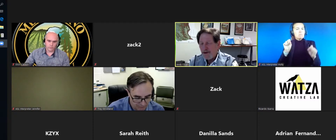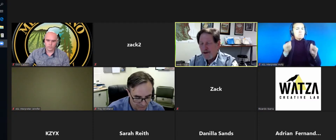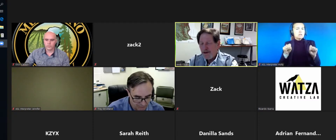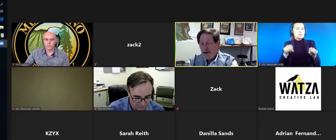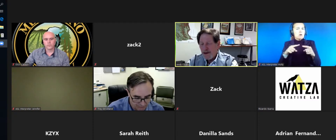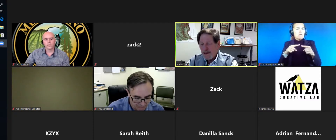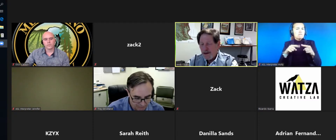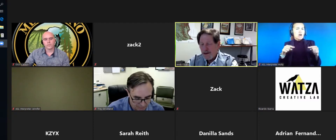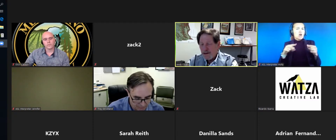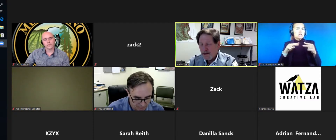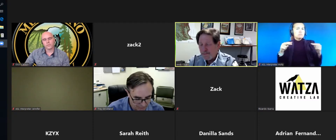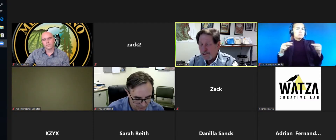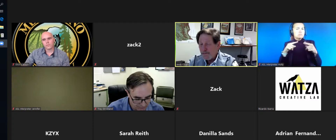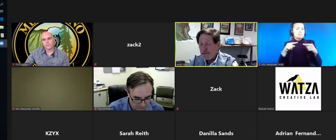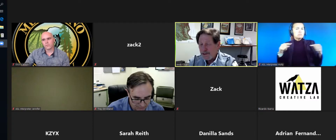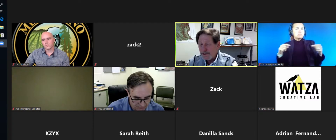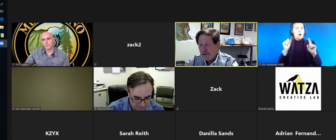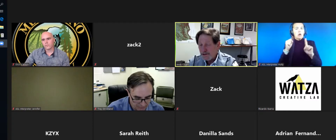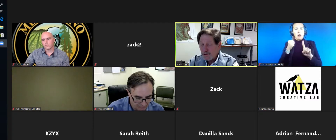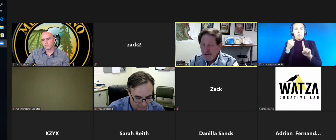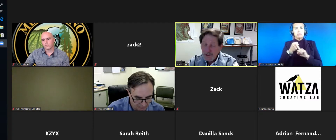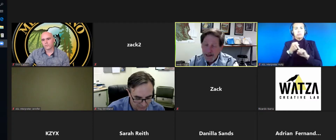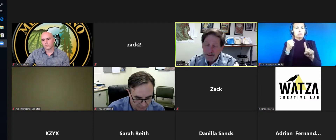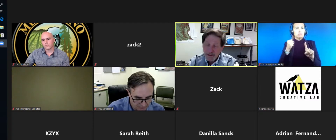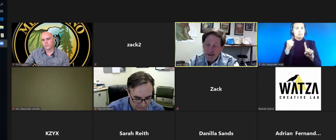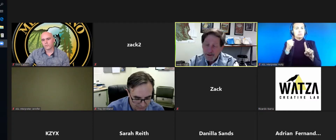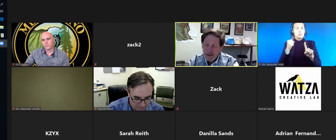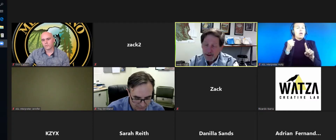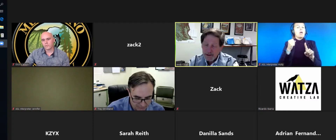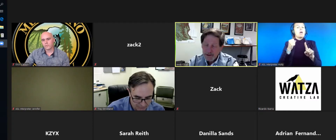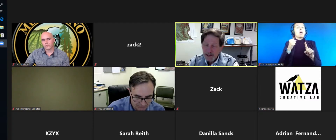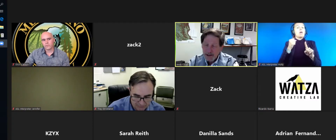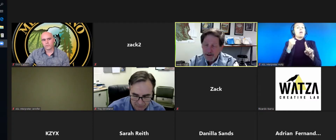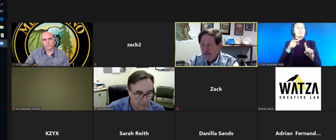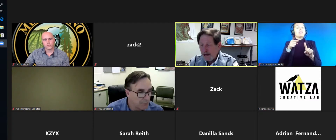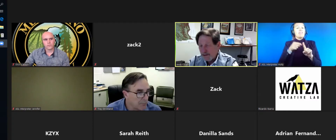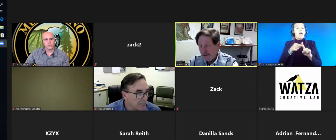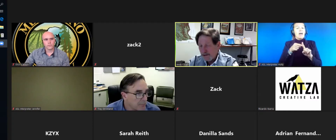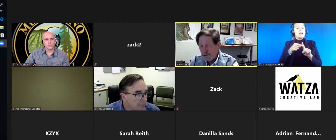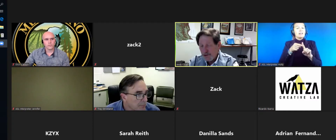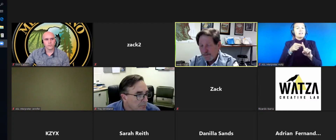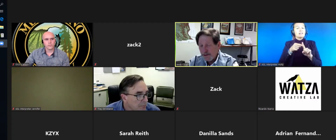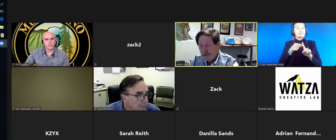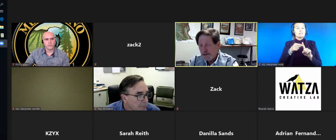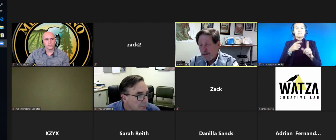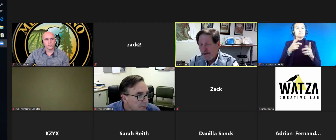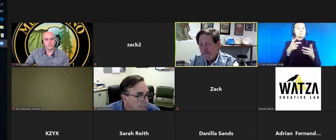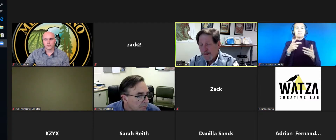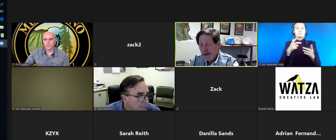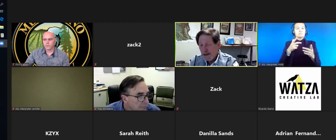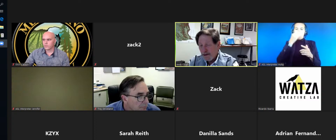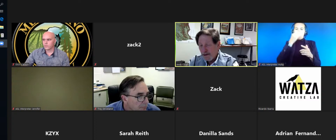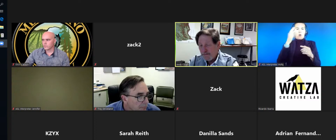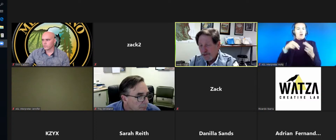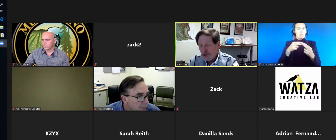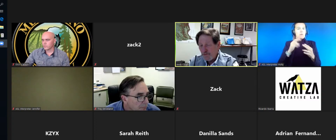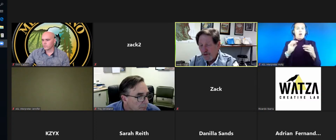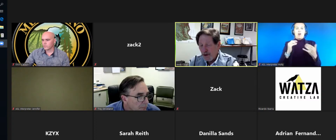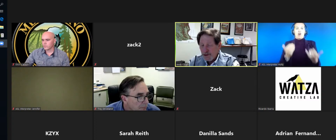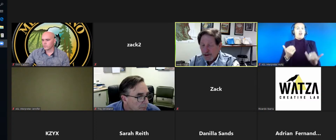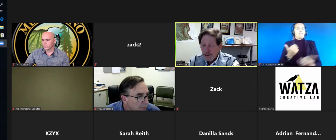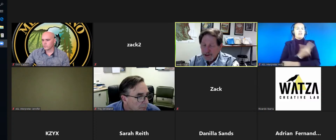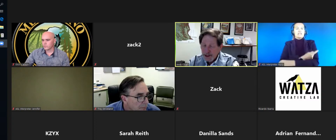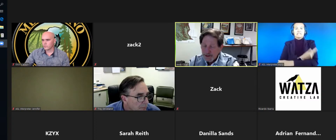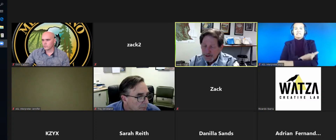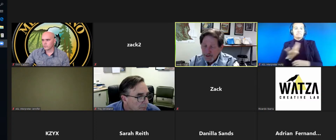have complete resistance to our current vaccines and treatments. So